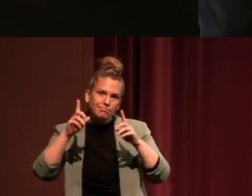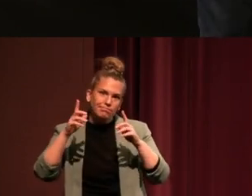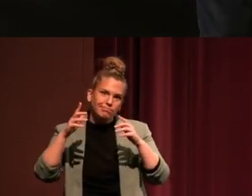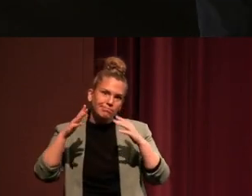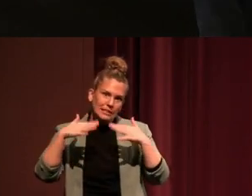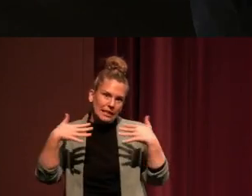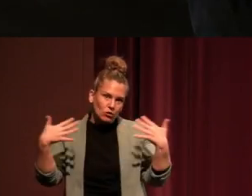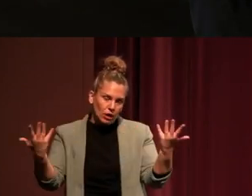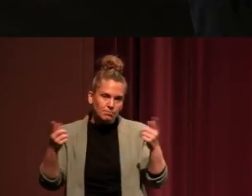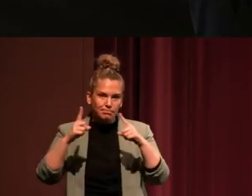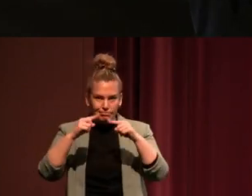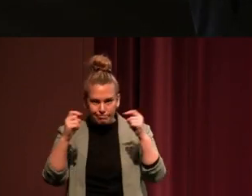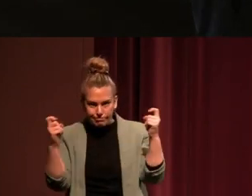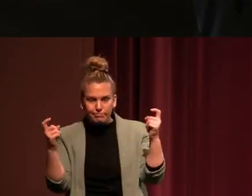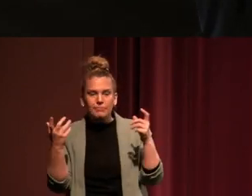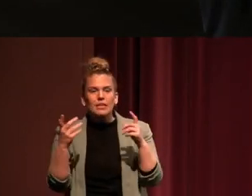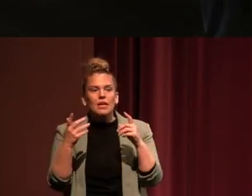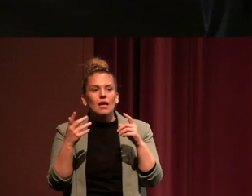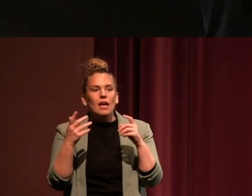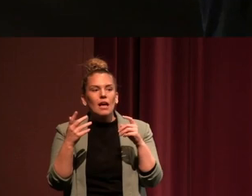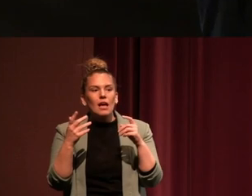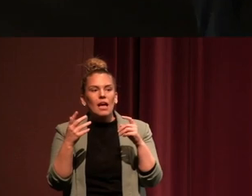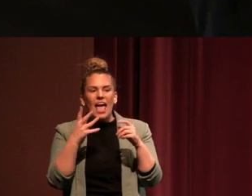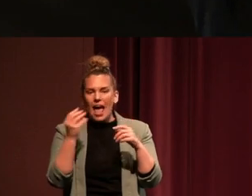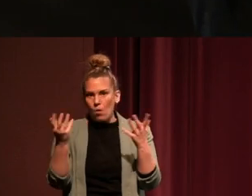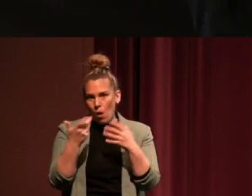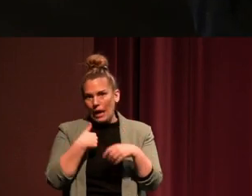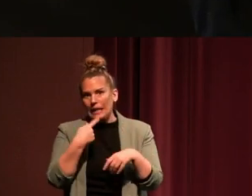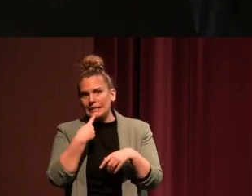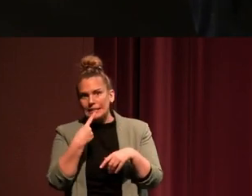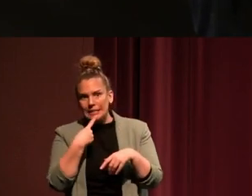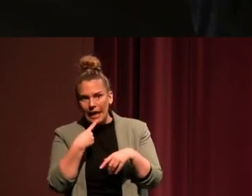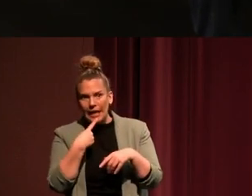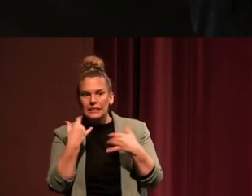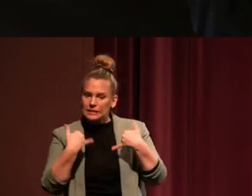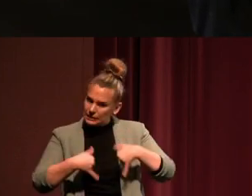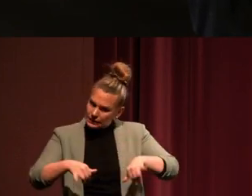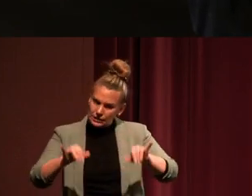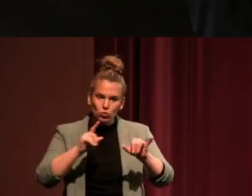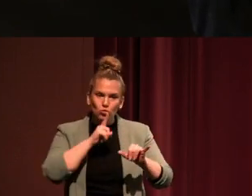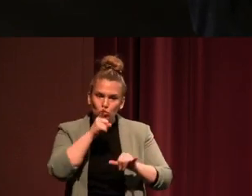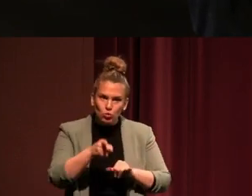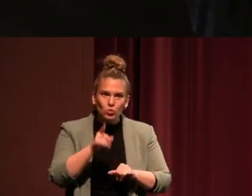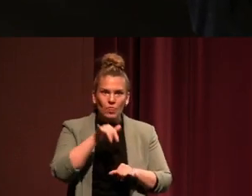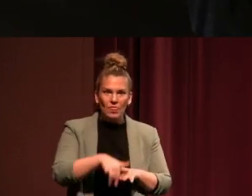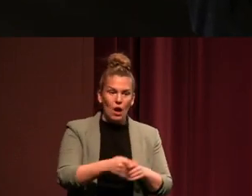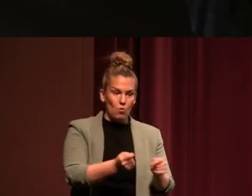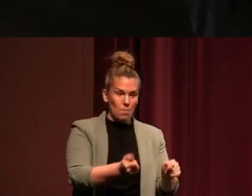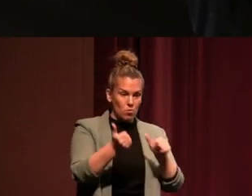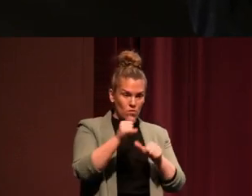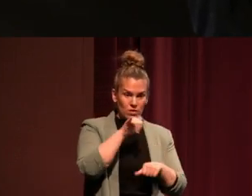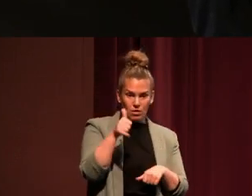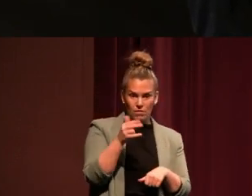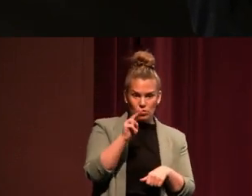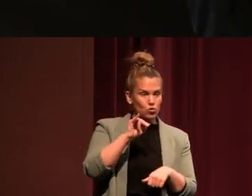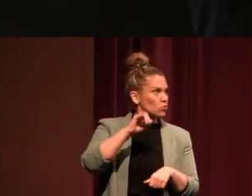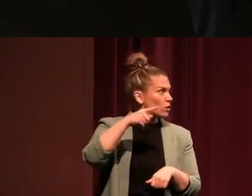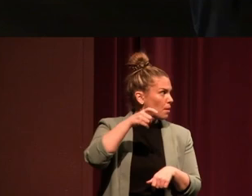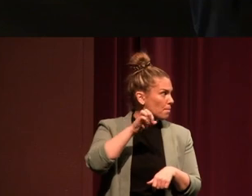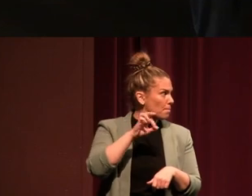about removal of conifer probably holds true, probably even more true of removal of juniper from